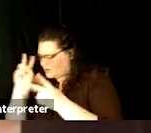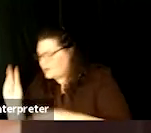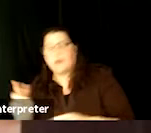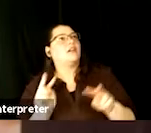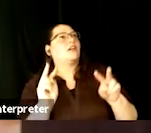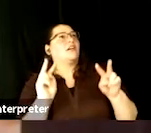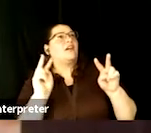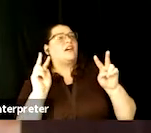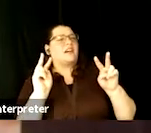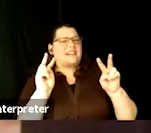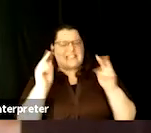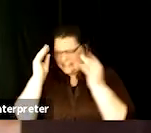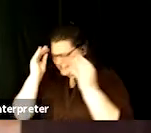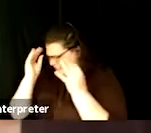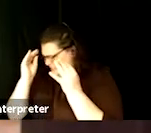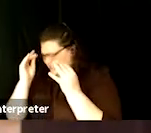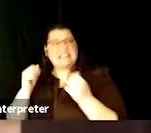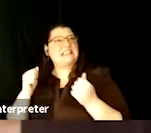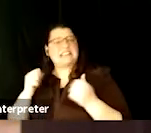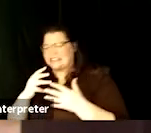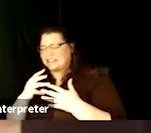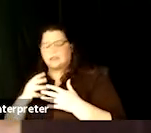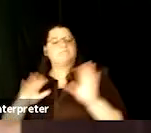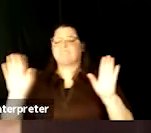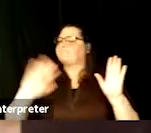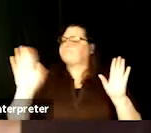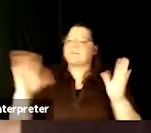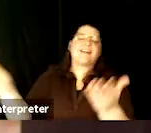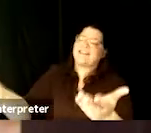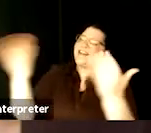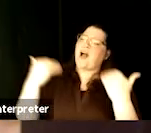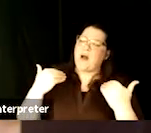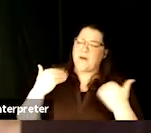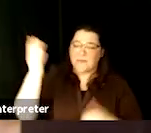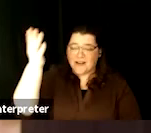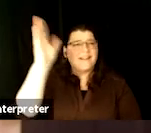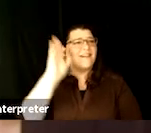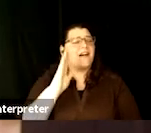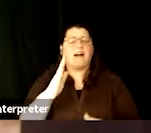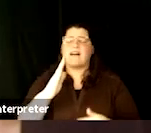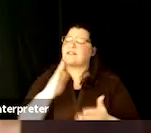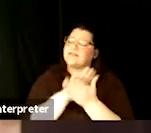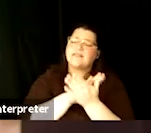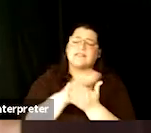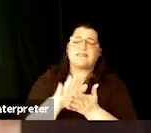delay. For the Lord is gracious and receives the last even as the first.